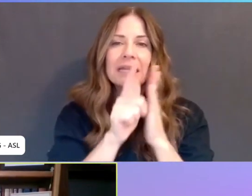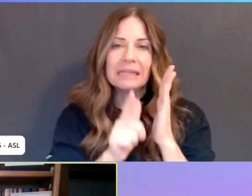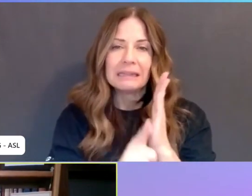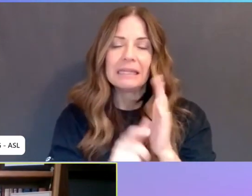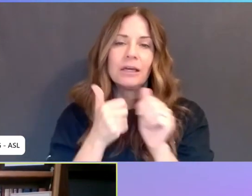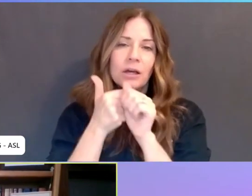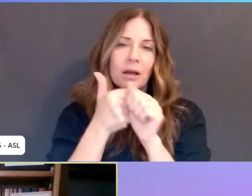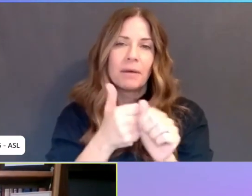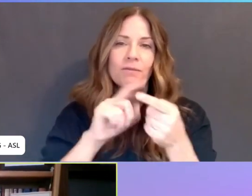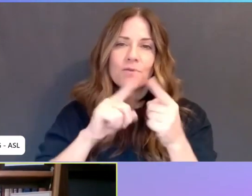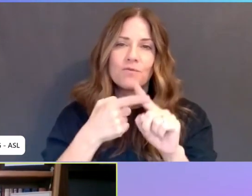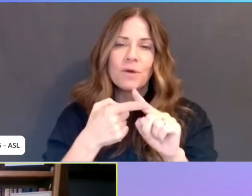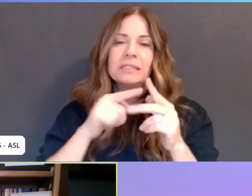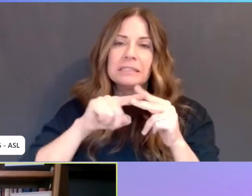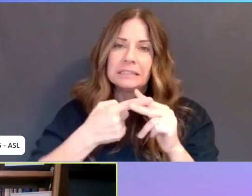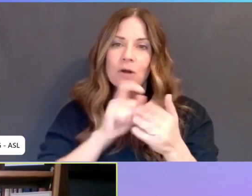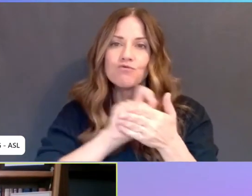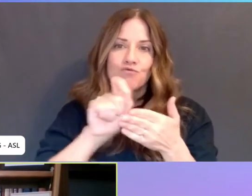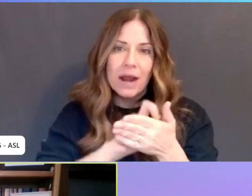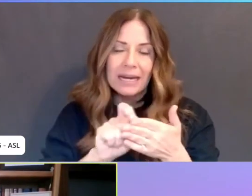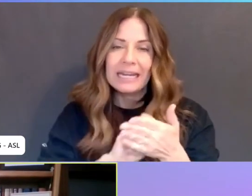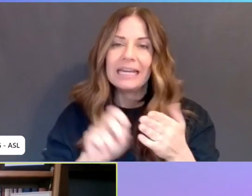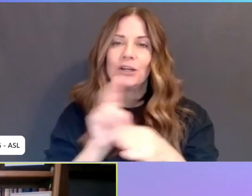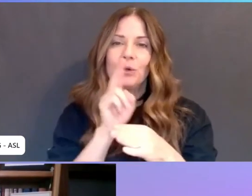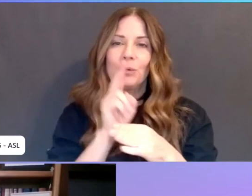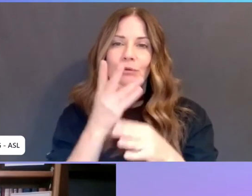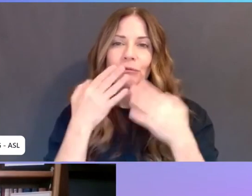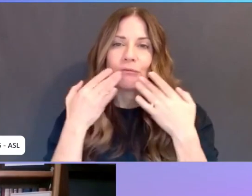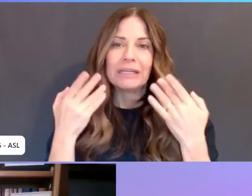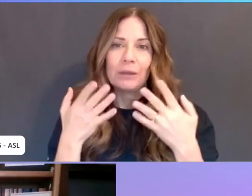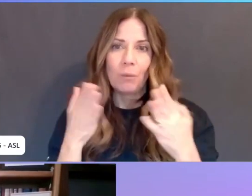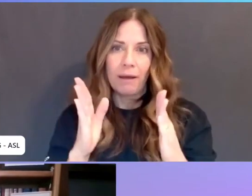compliance friends to start writing disclosures in a user-friendly way?